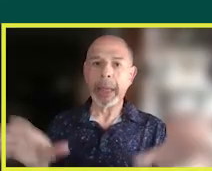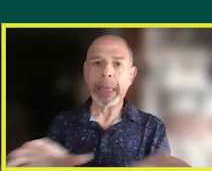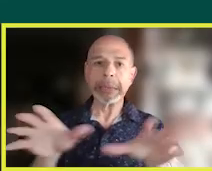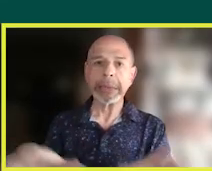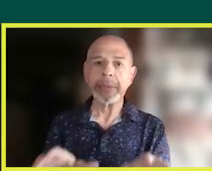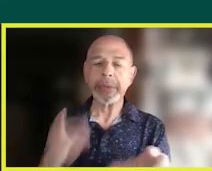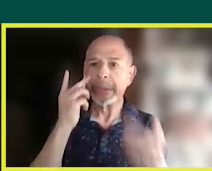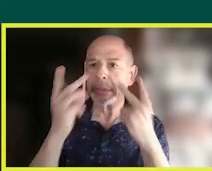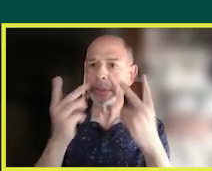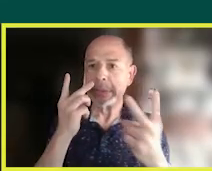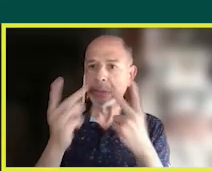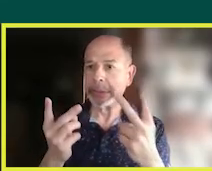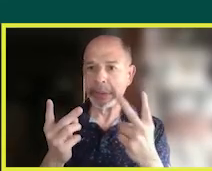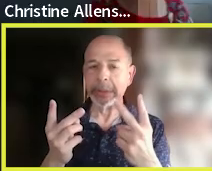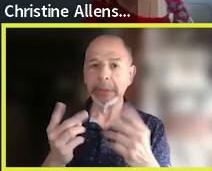RIPIN.org/self-directed support.